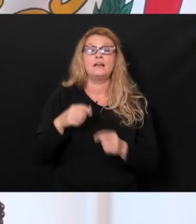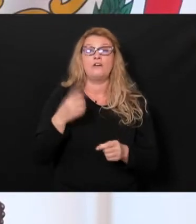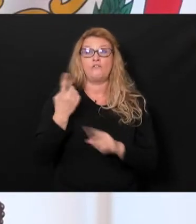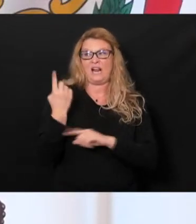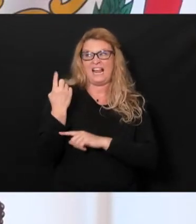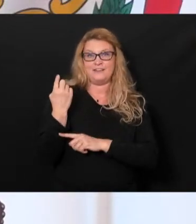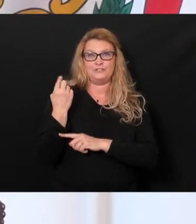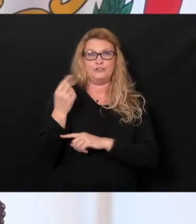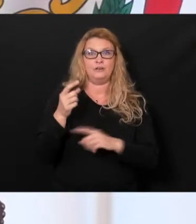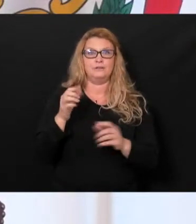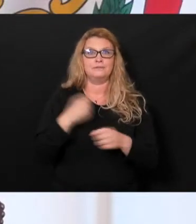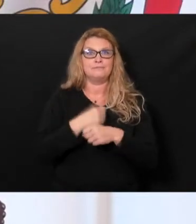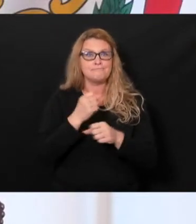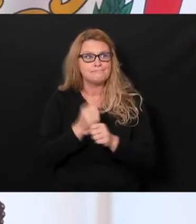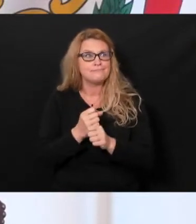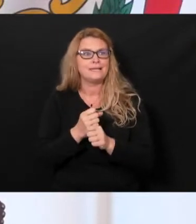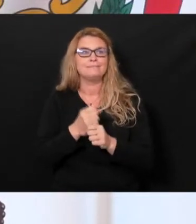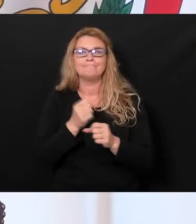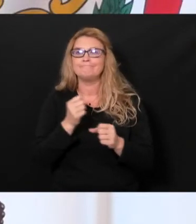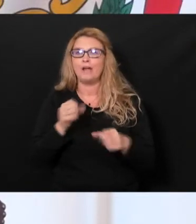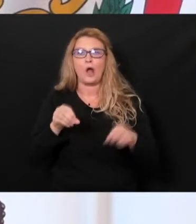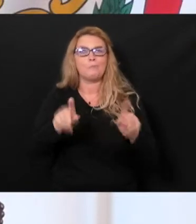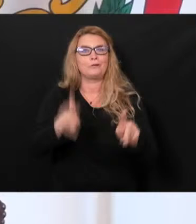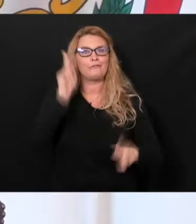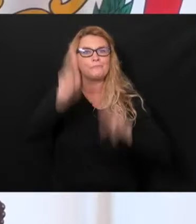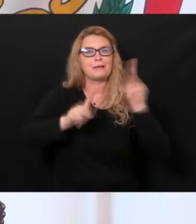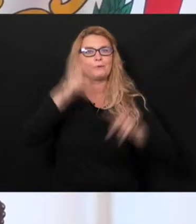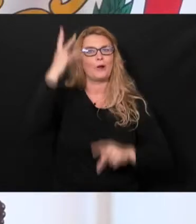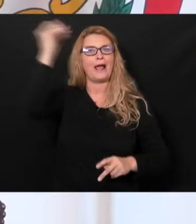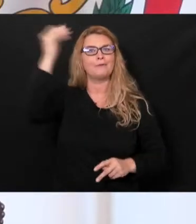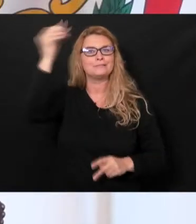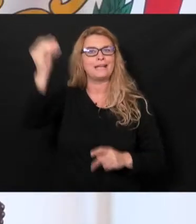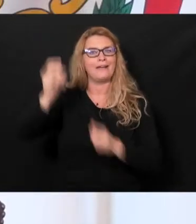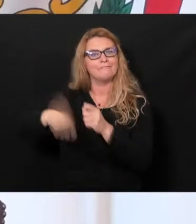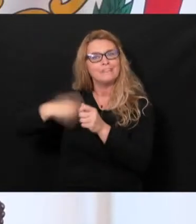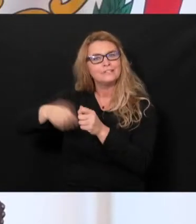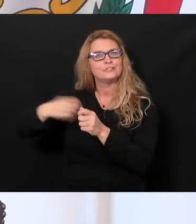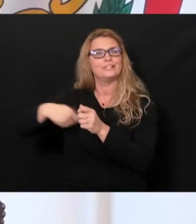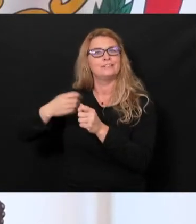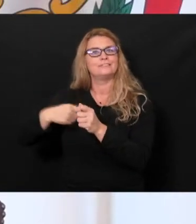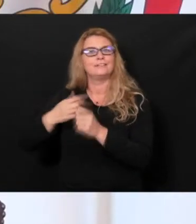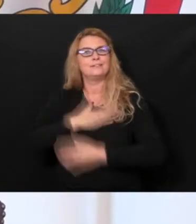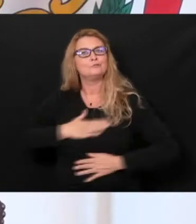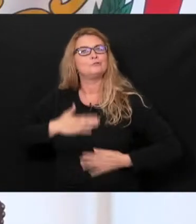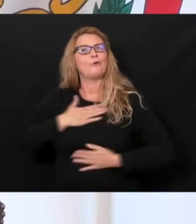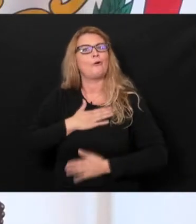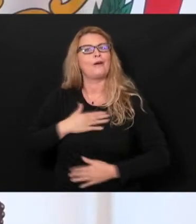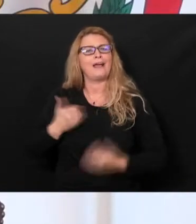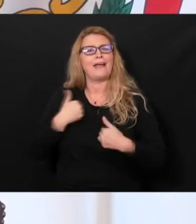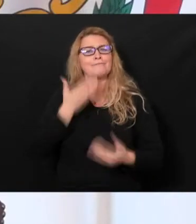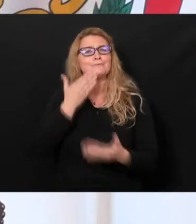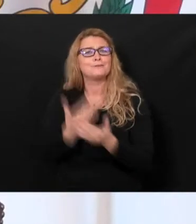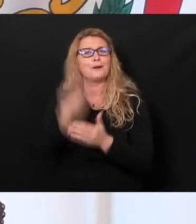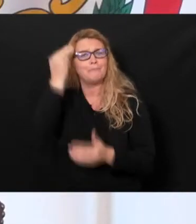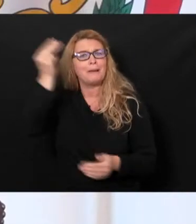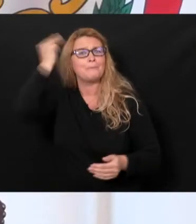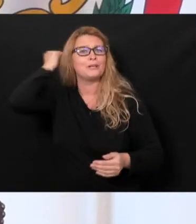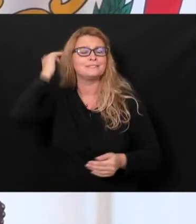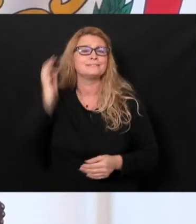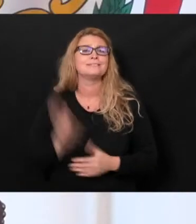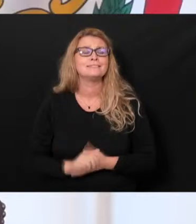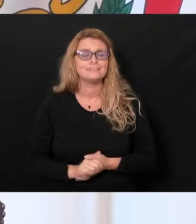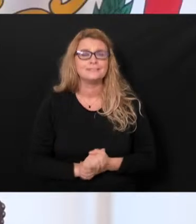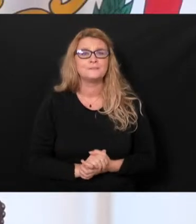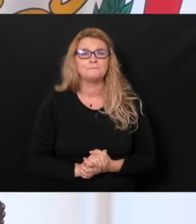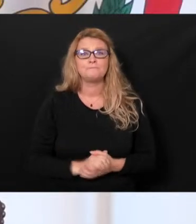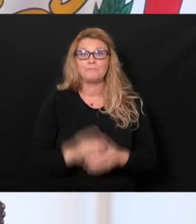to encourage people to get outside, cast a line, and make some real memories. I tell